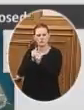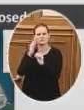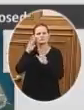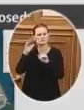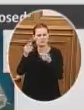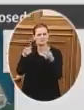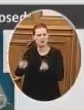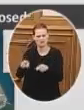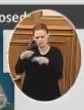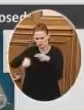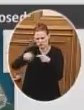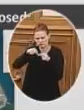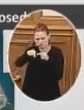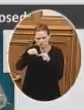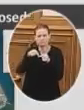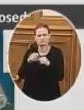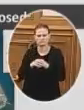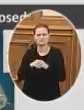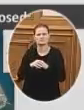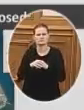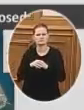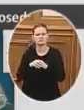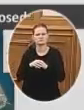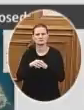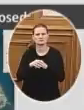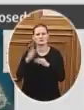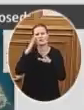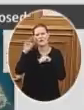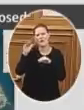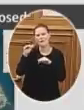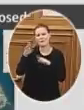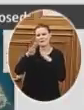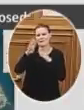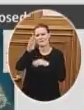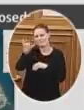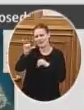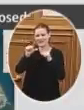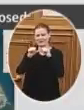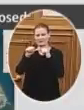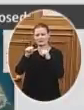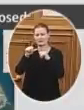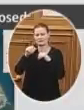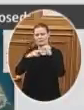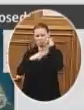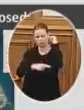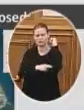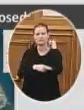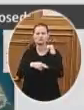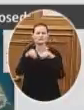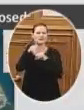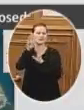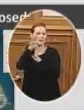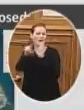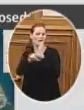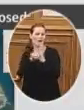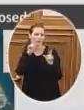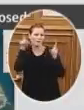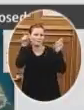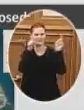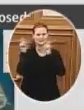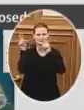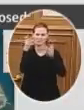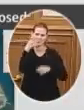with the idea being that the backdrop of the Golden Gate Bridge and the wonderful topography we have in the Bay Area make this that much more photogenic of a